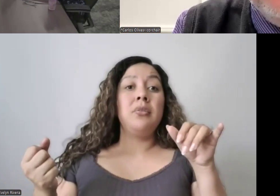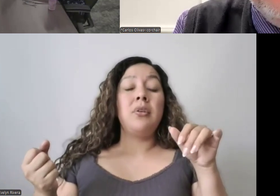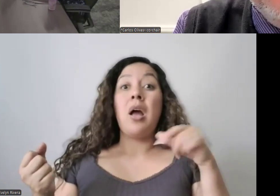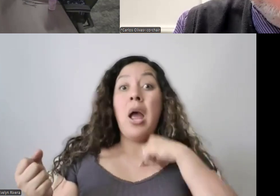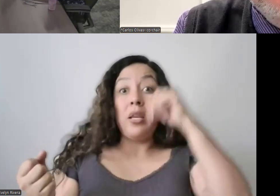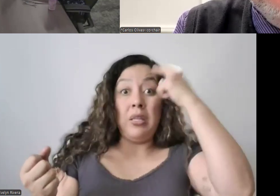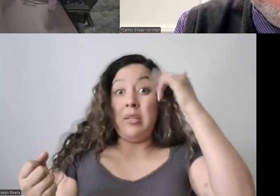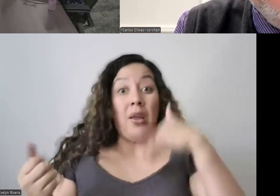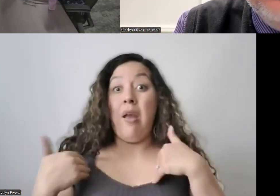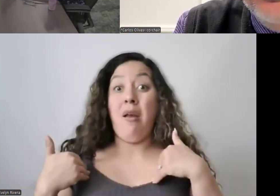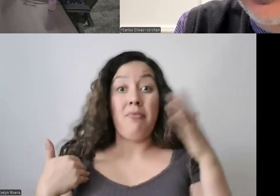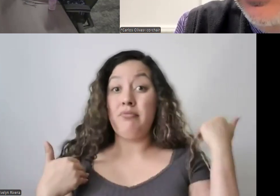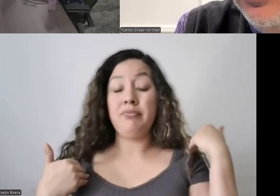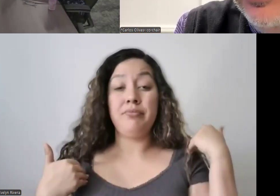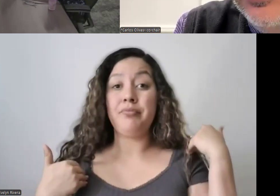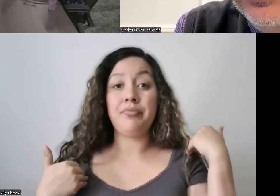had.